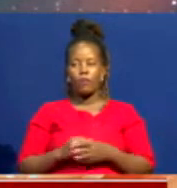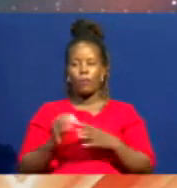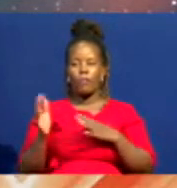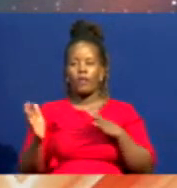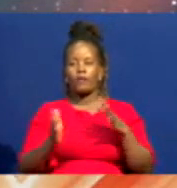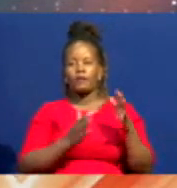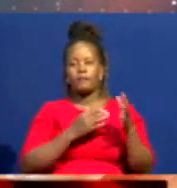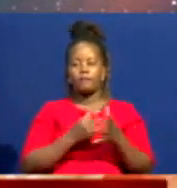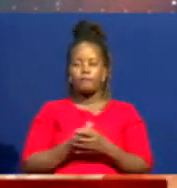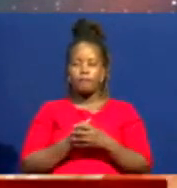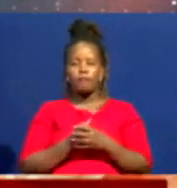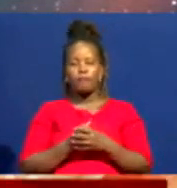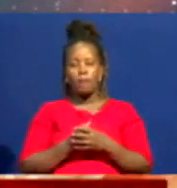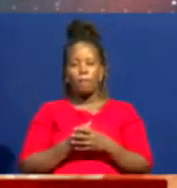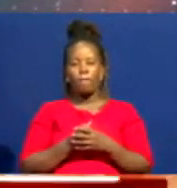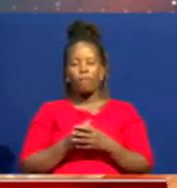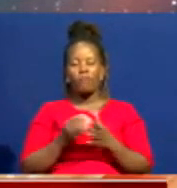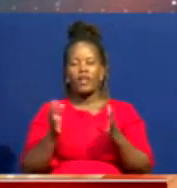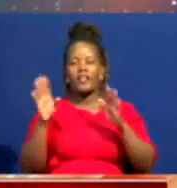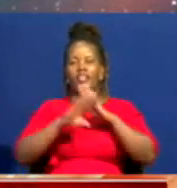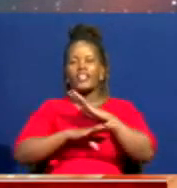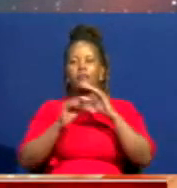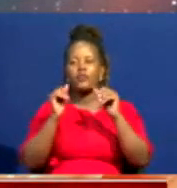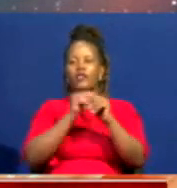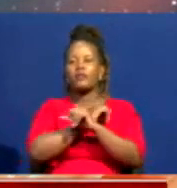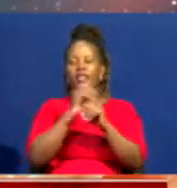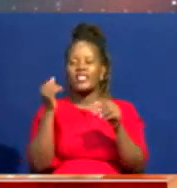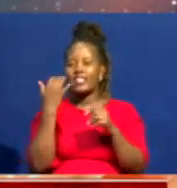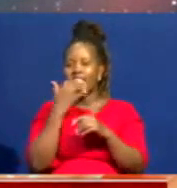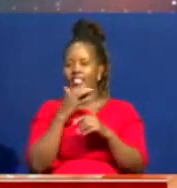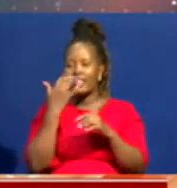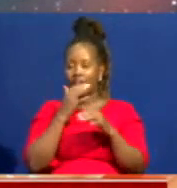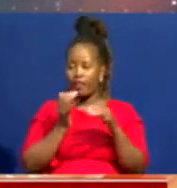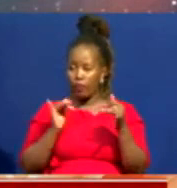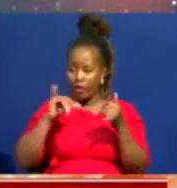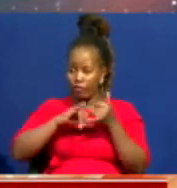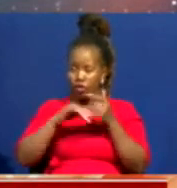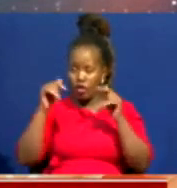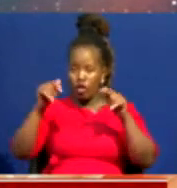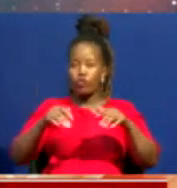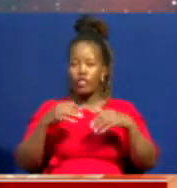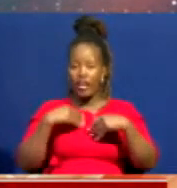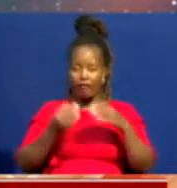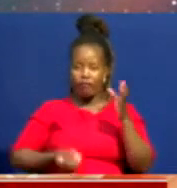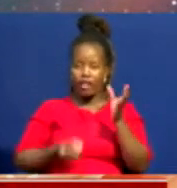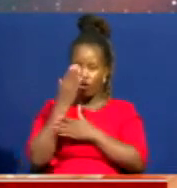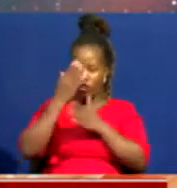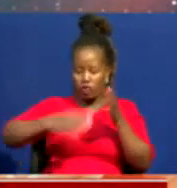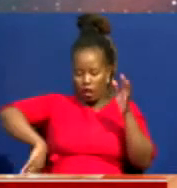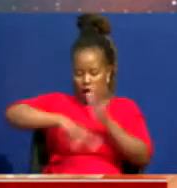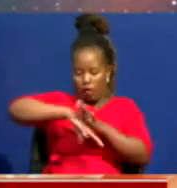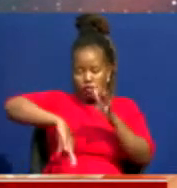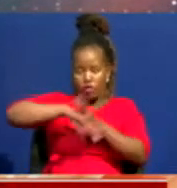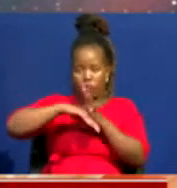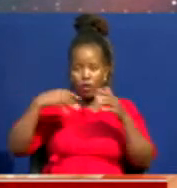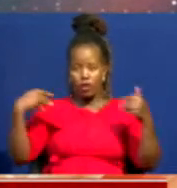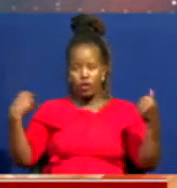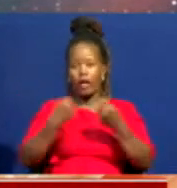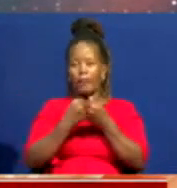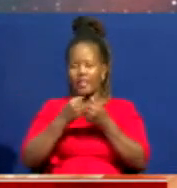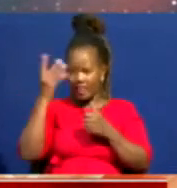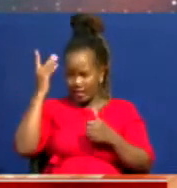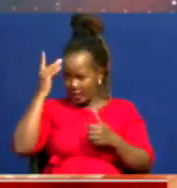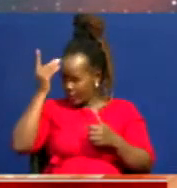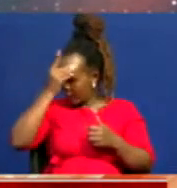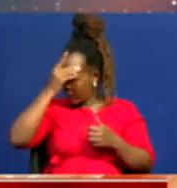Another spouse of the Deputy President, Pastor Dorcas Rigathi, has today launched a football tournament at the Mutuini Grounds in Dagoreti South Nairobi, which targets